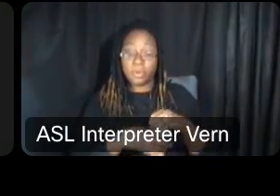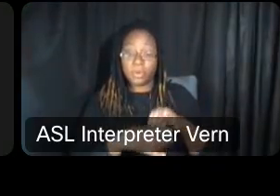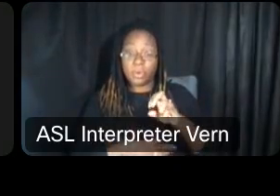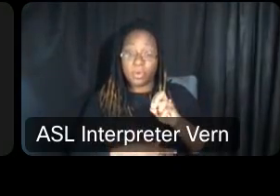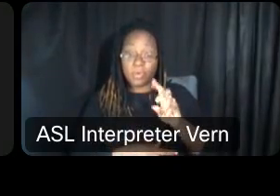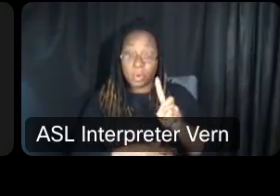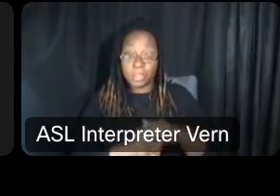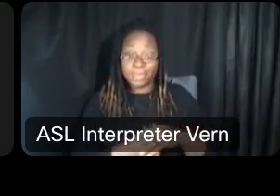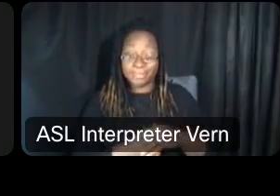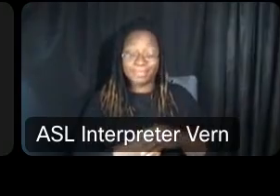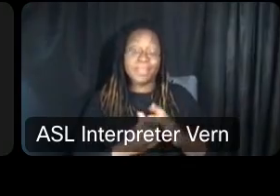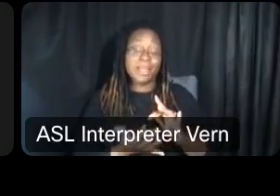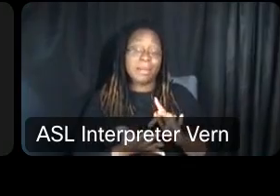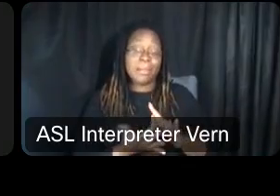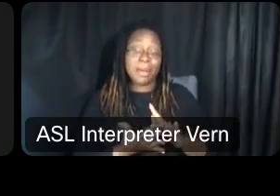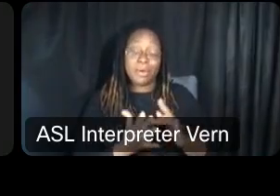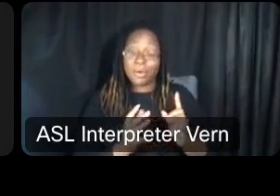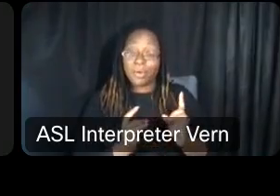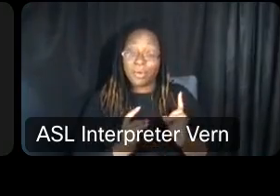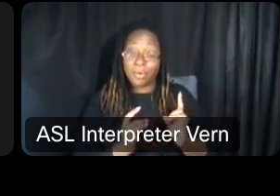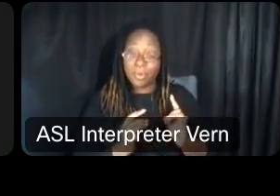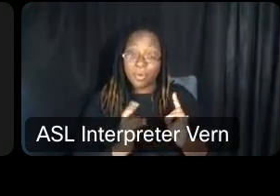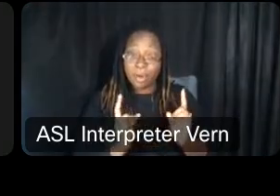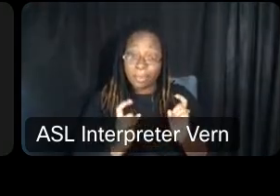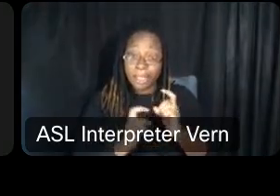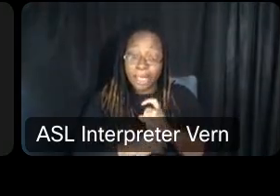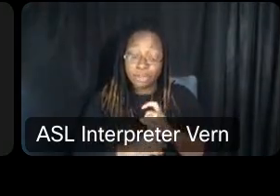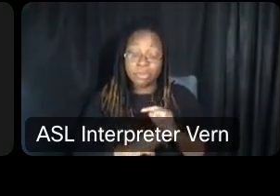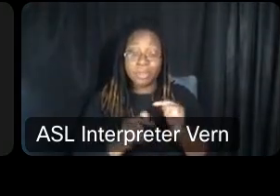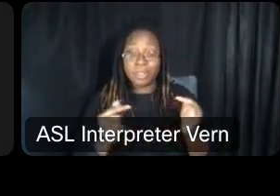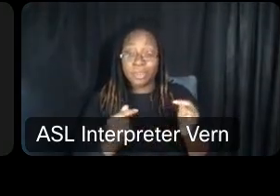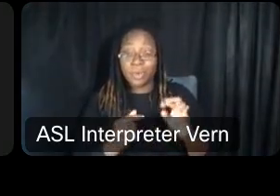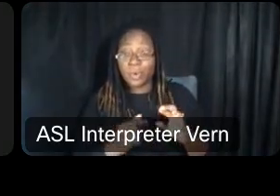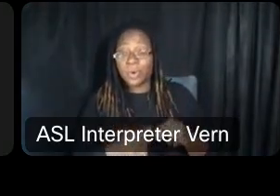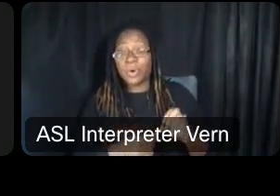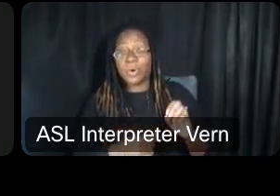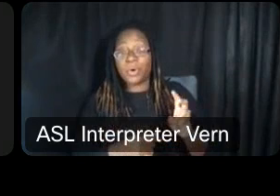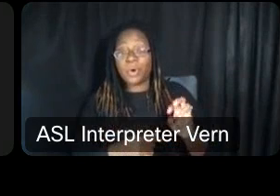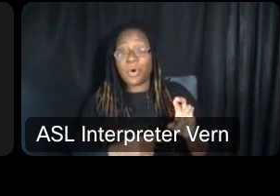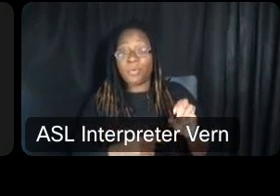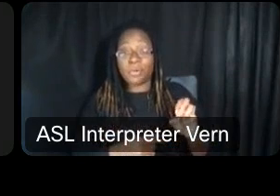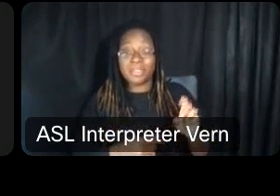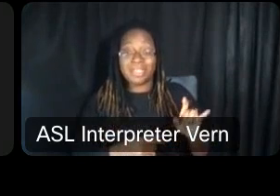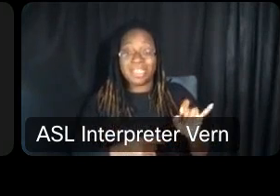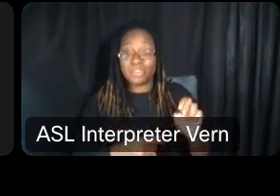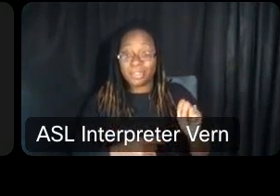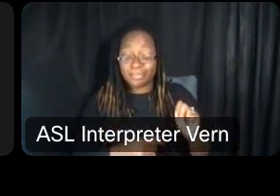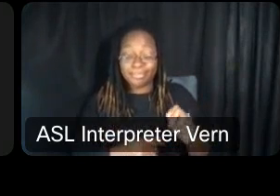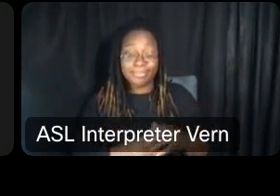complications, injuries, or oversedation, and the partner or other party